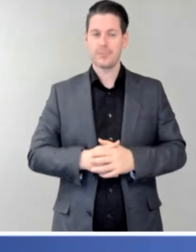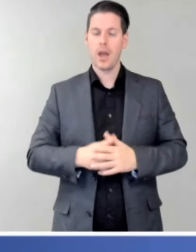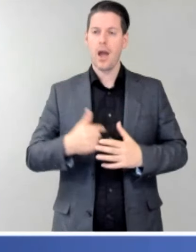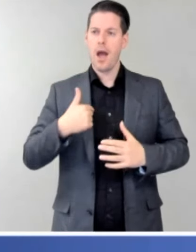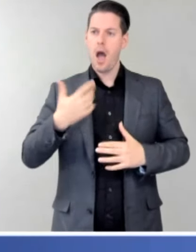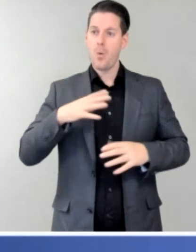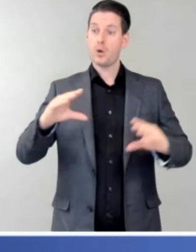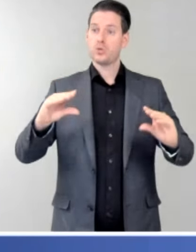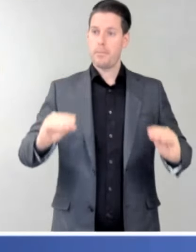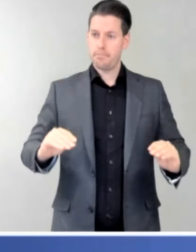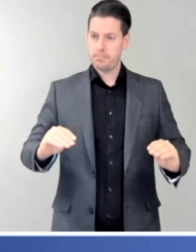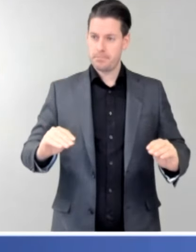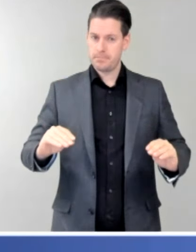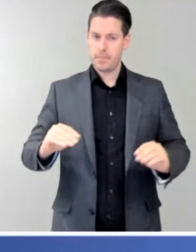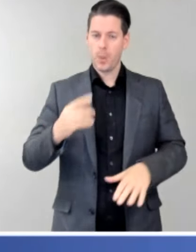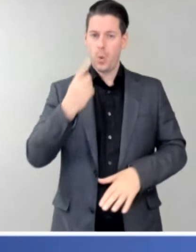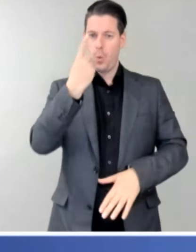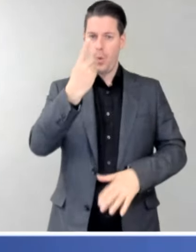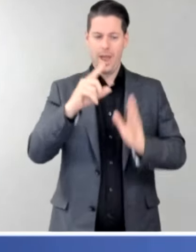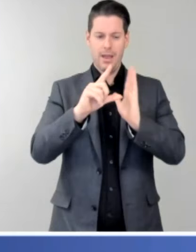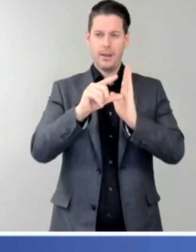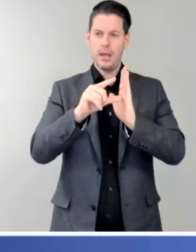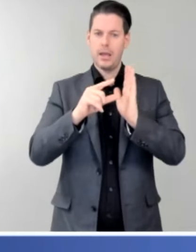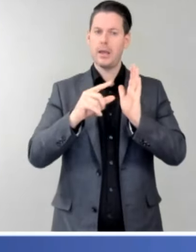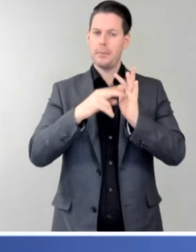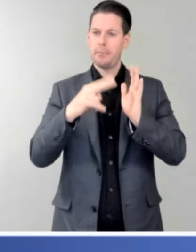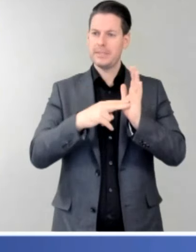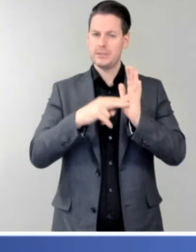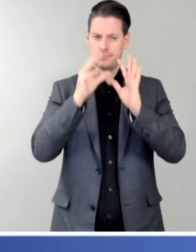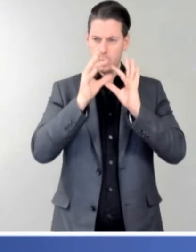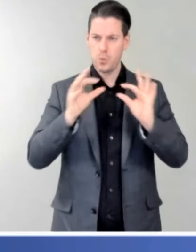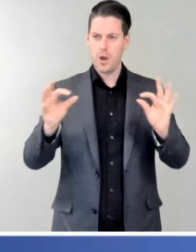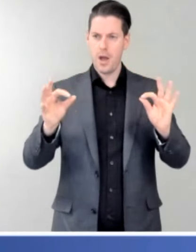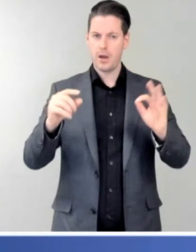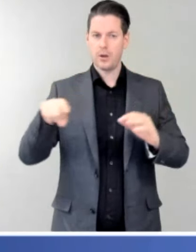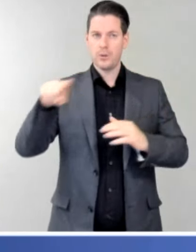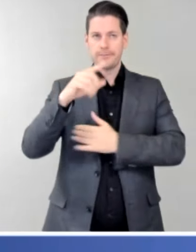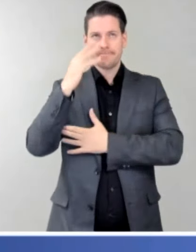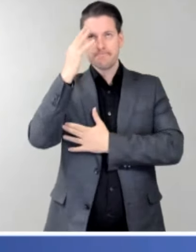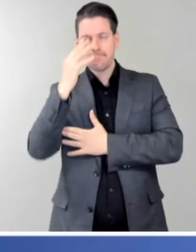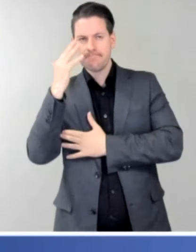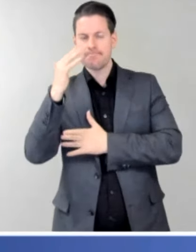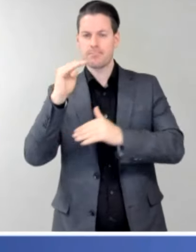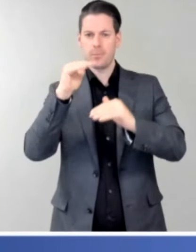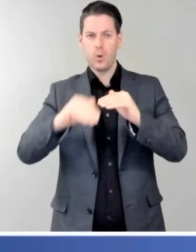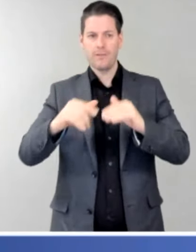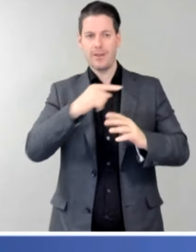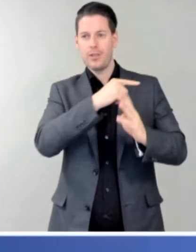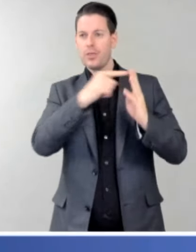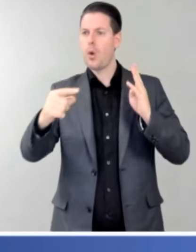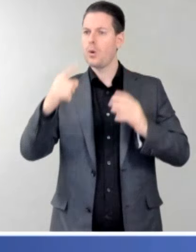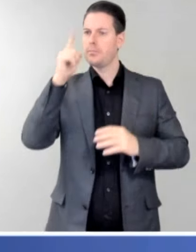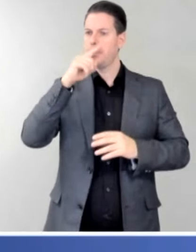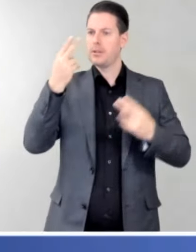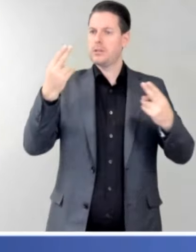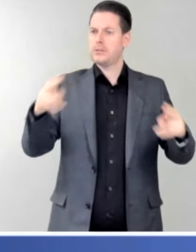a minute's silence to reflect on the lives and memories of those we lost in the Downing. Following the minute's